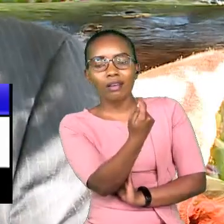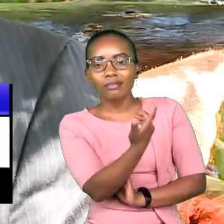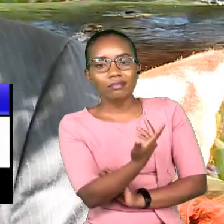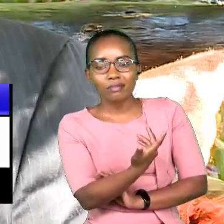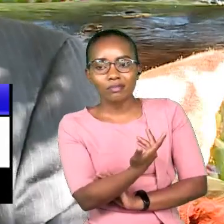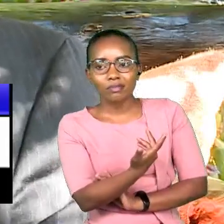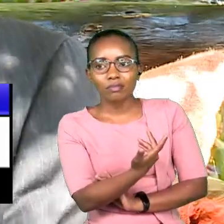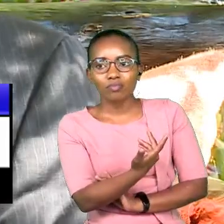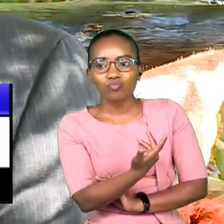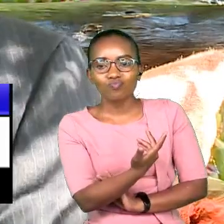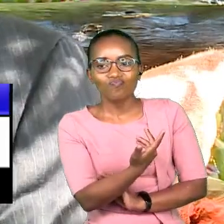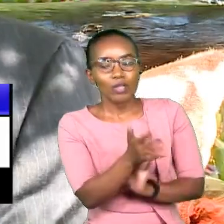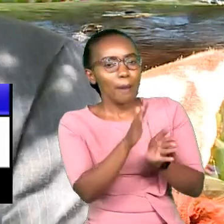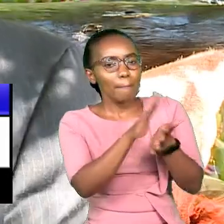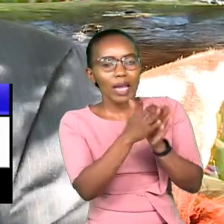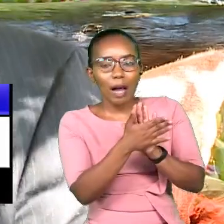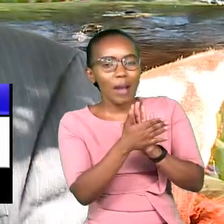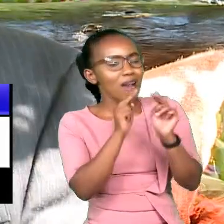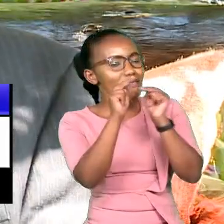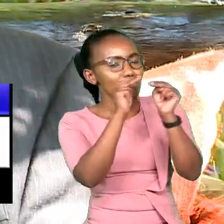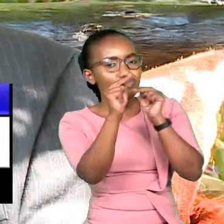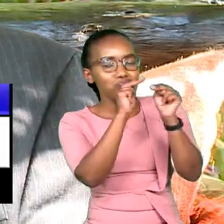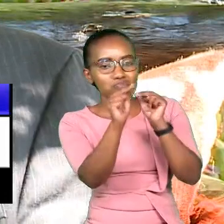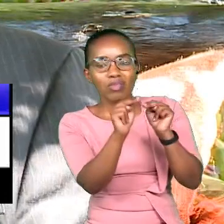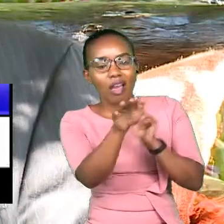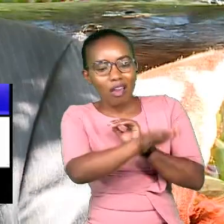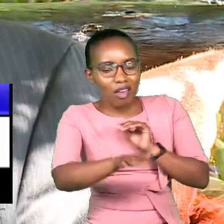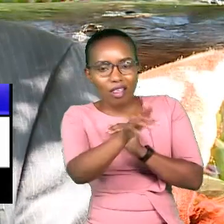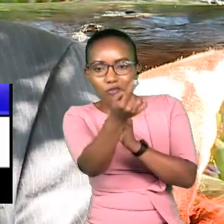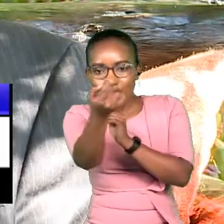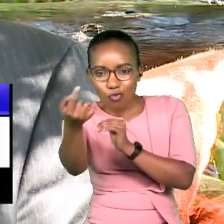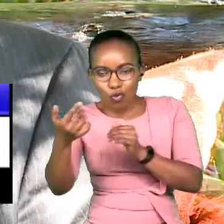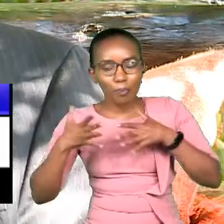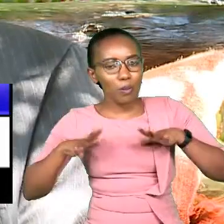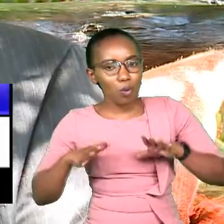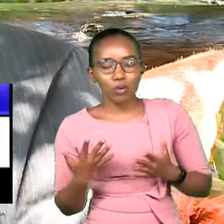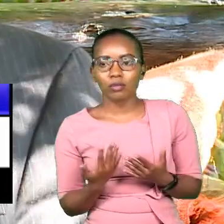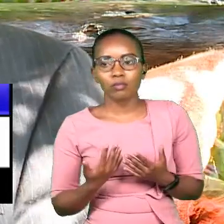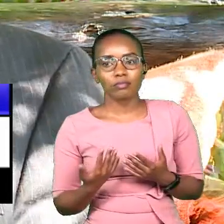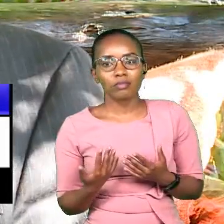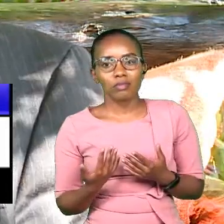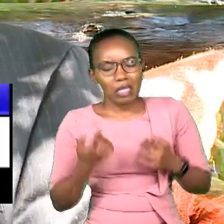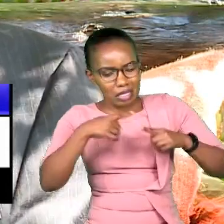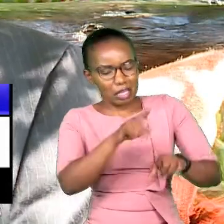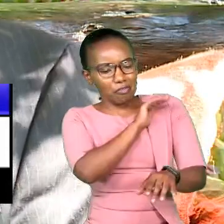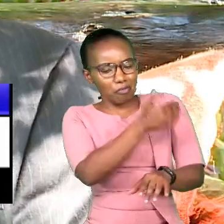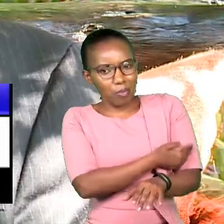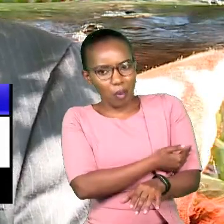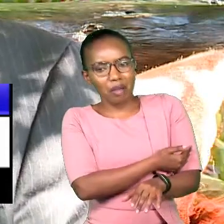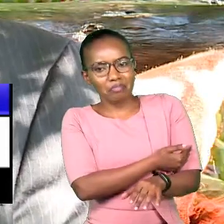a negotiated space for a few people who can then keep power to themselves and